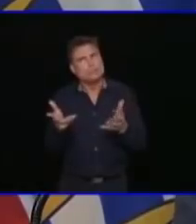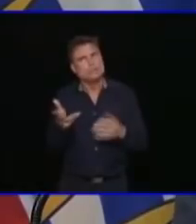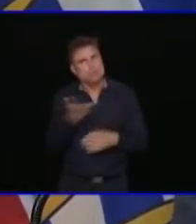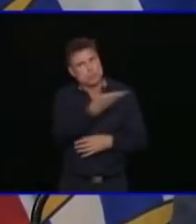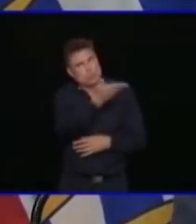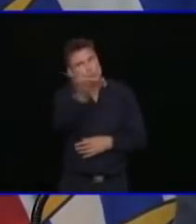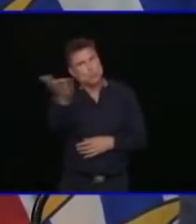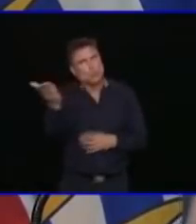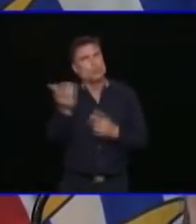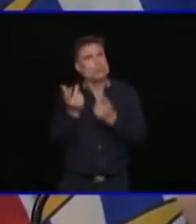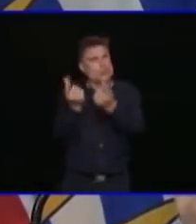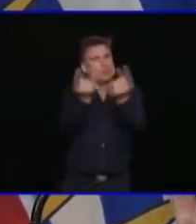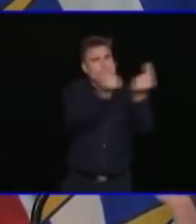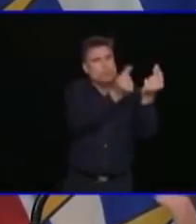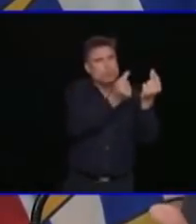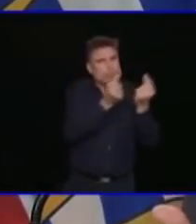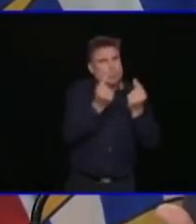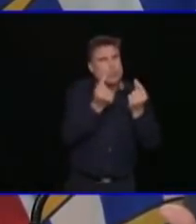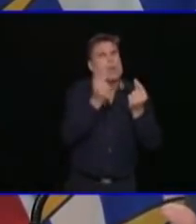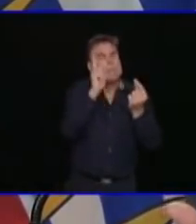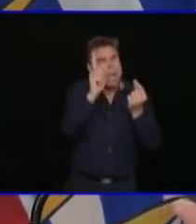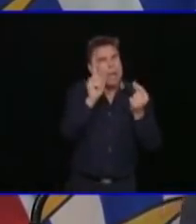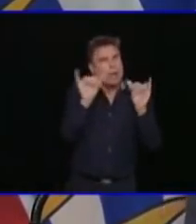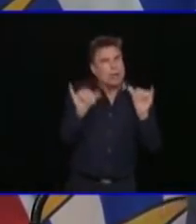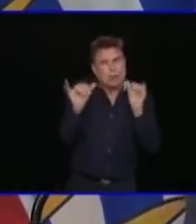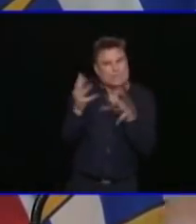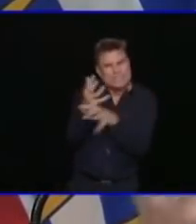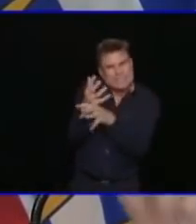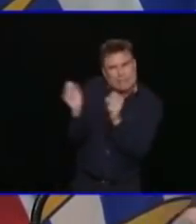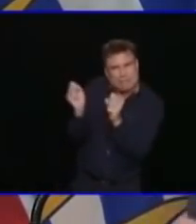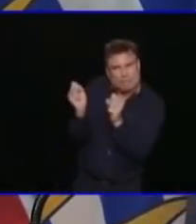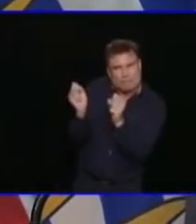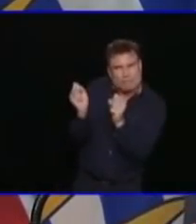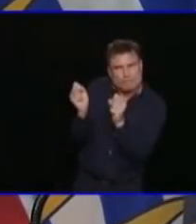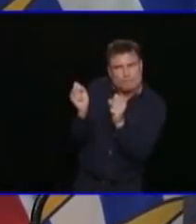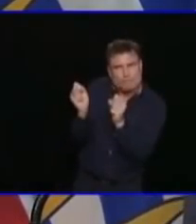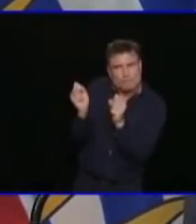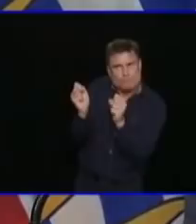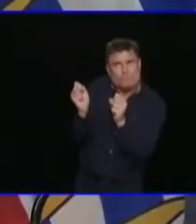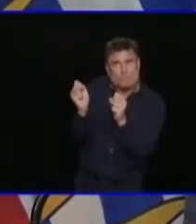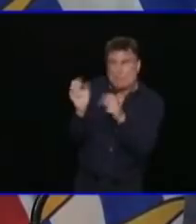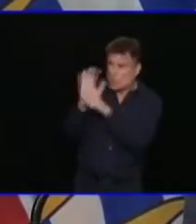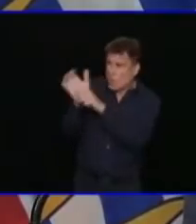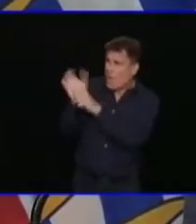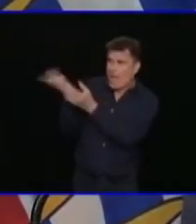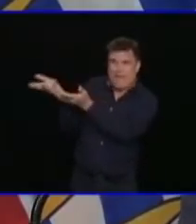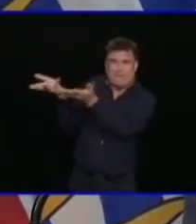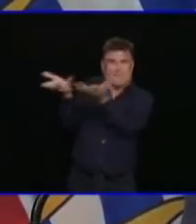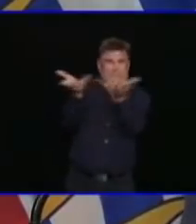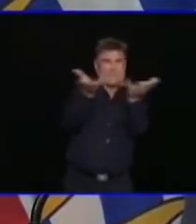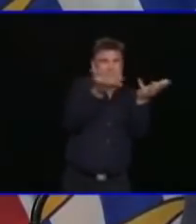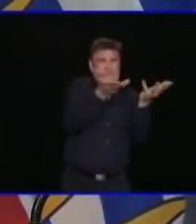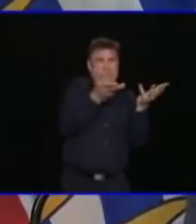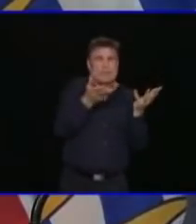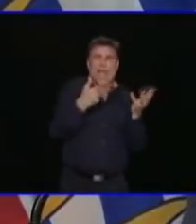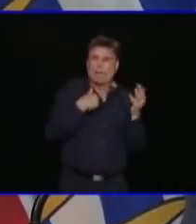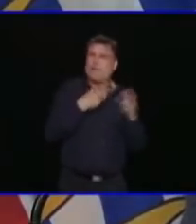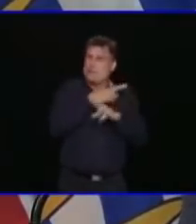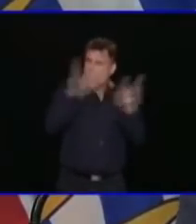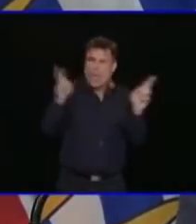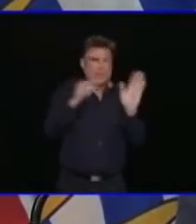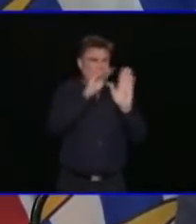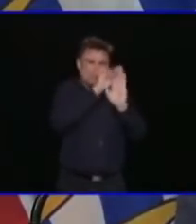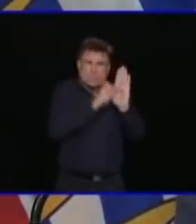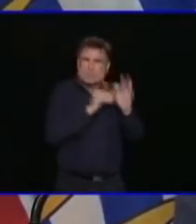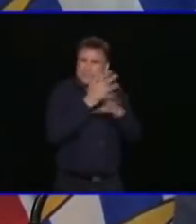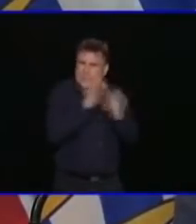safety plans, and those plans need to be adhered to. And we need to have the means to ensure that people recognize them